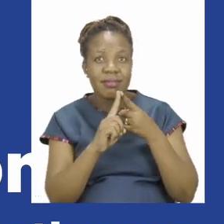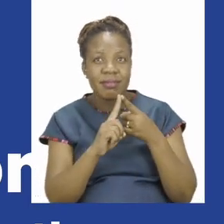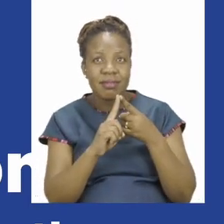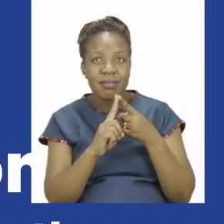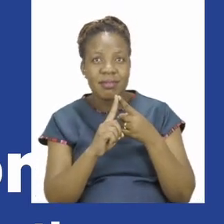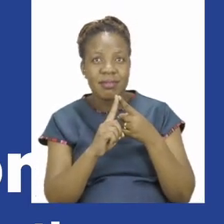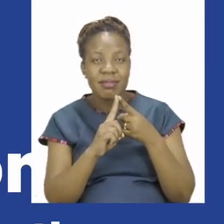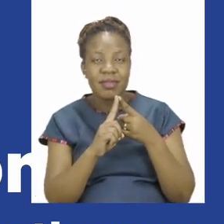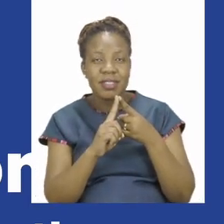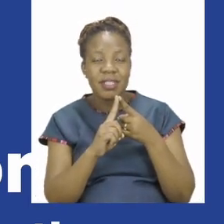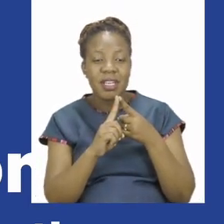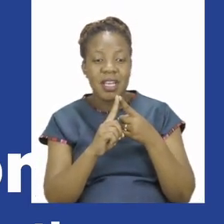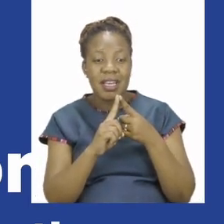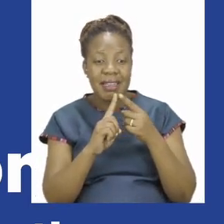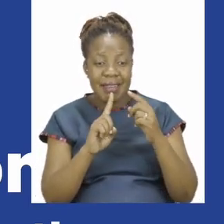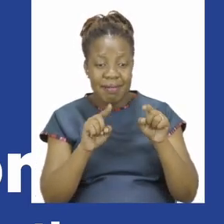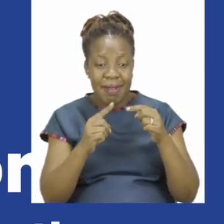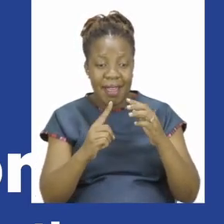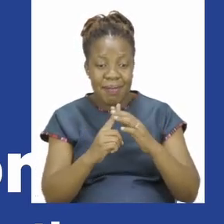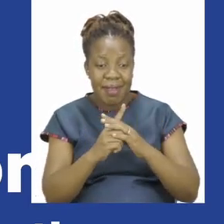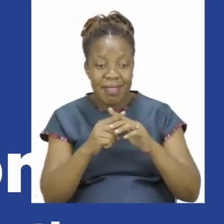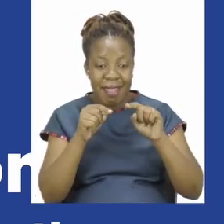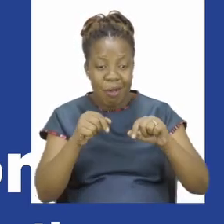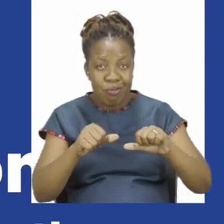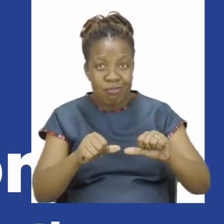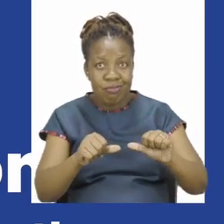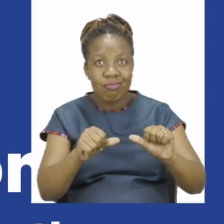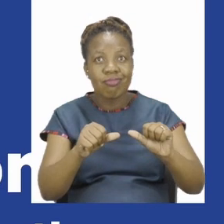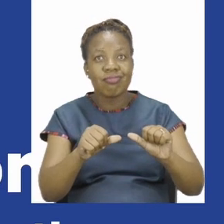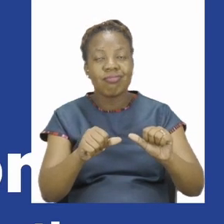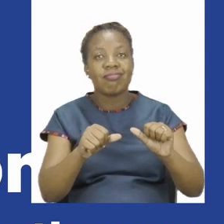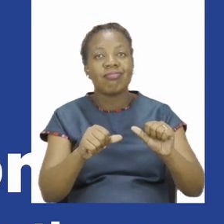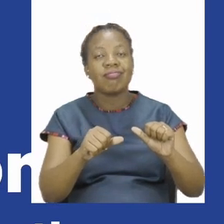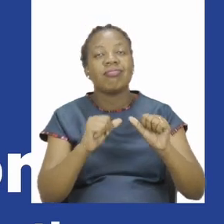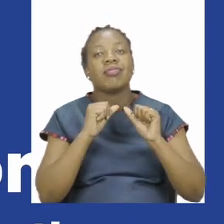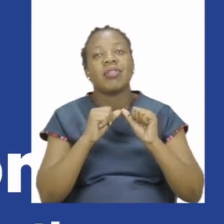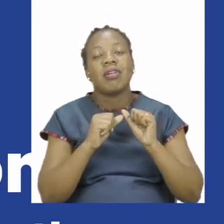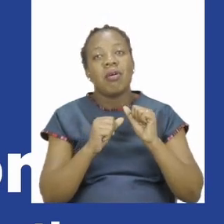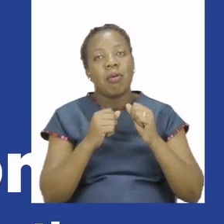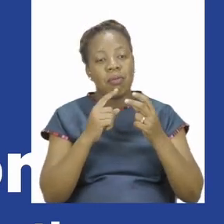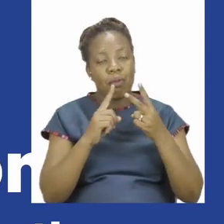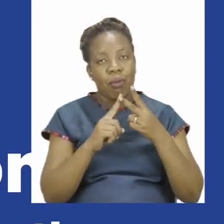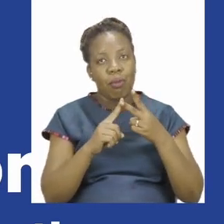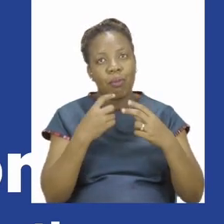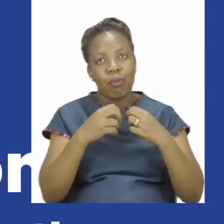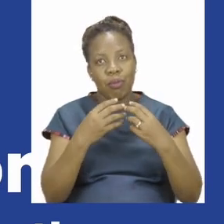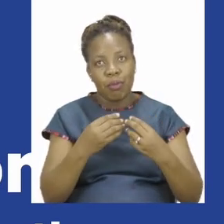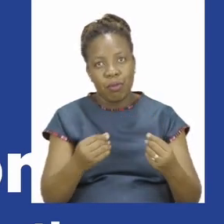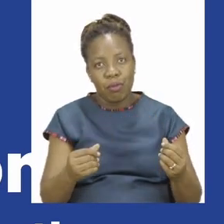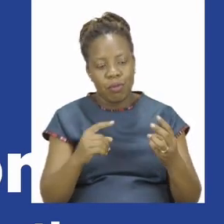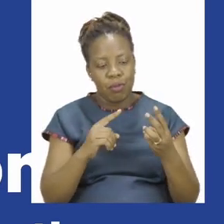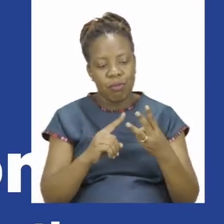present continuous tense, problem solving, and grouping.